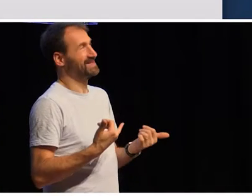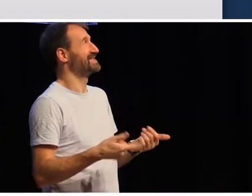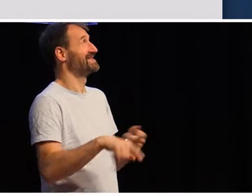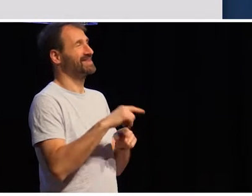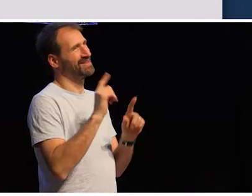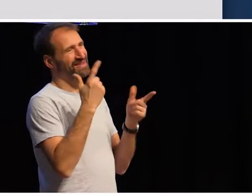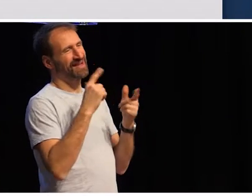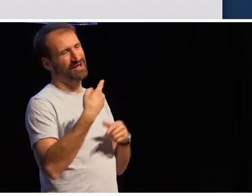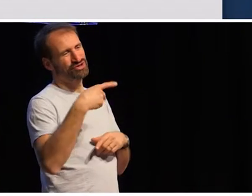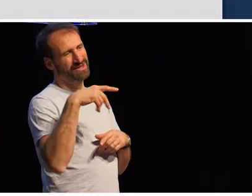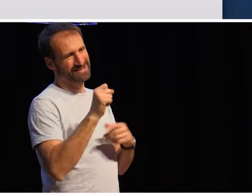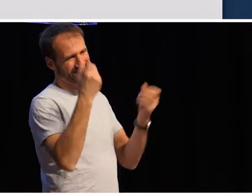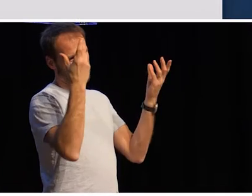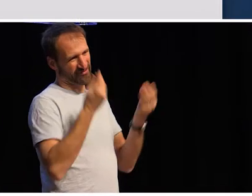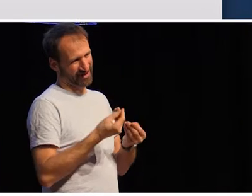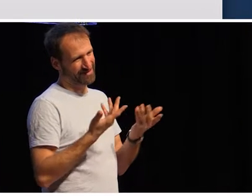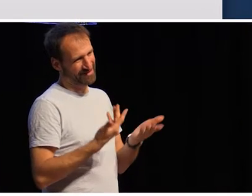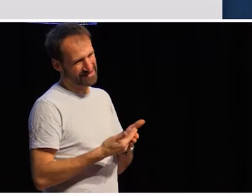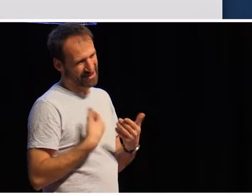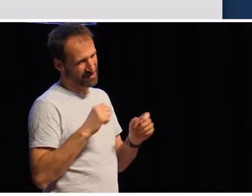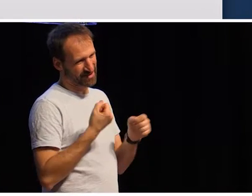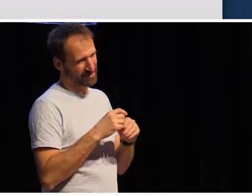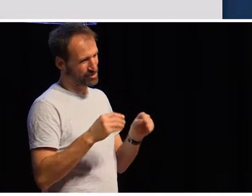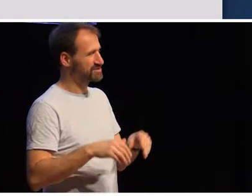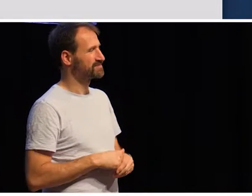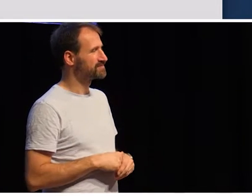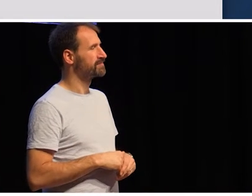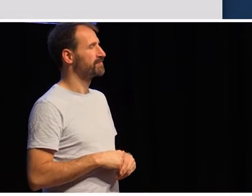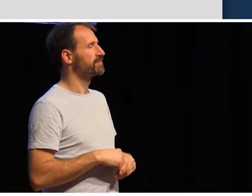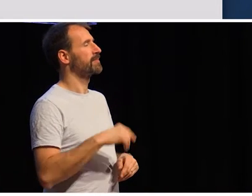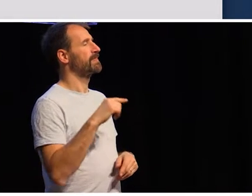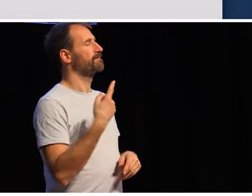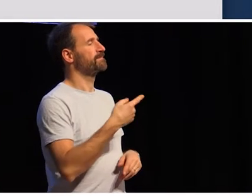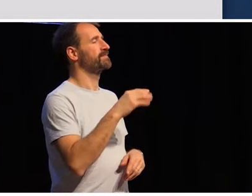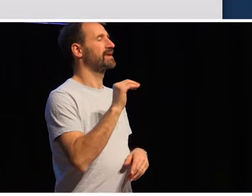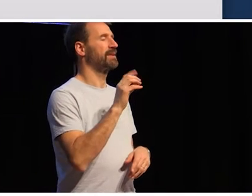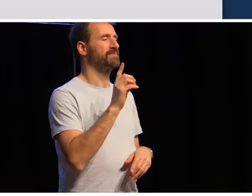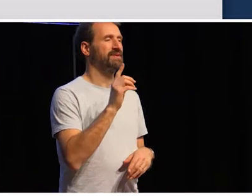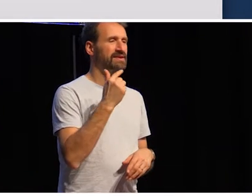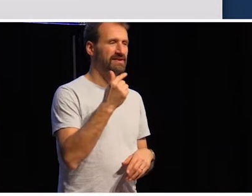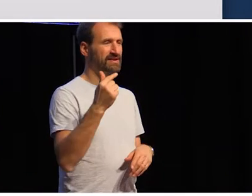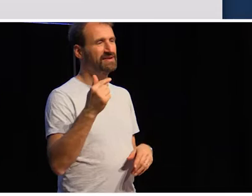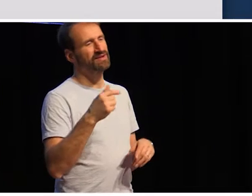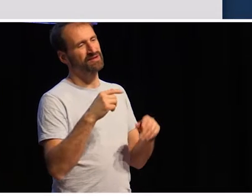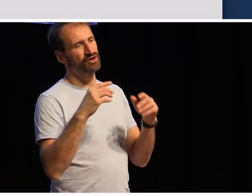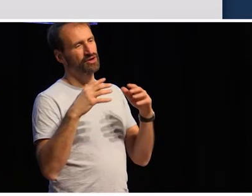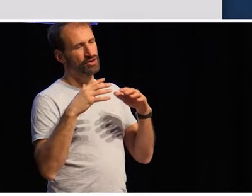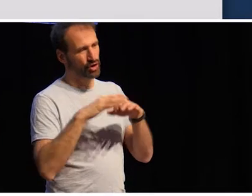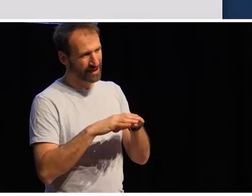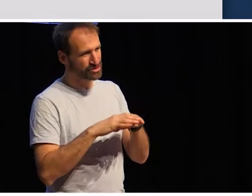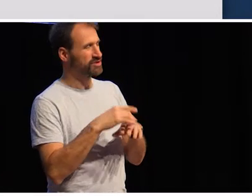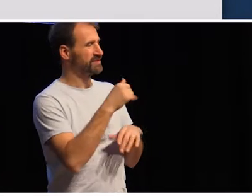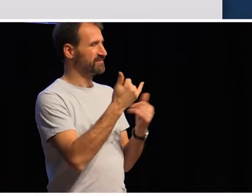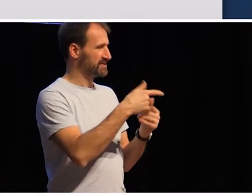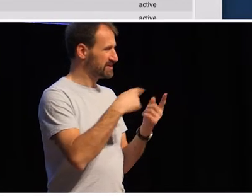here. Then you have an overview of the MQTT connections that are configured in the system, some basic system